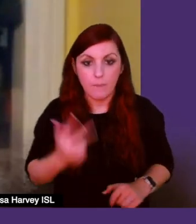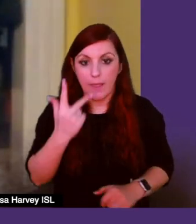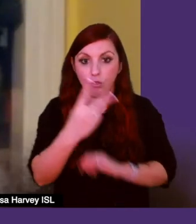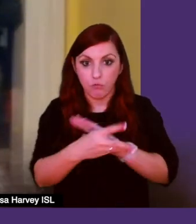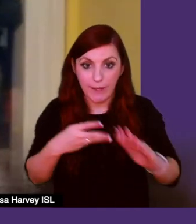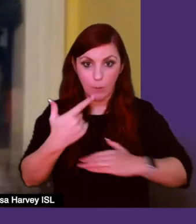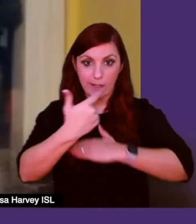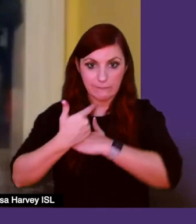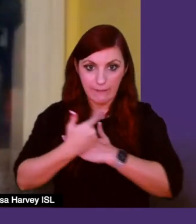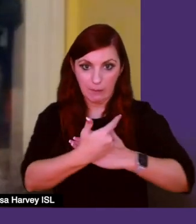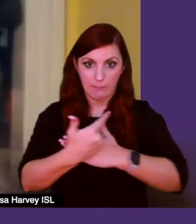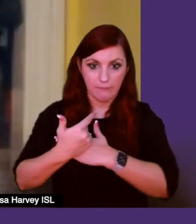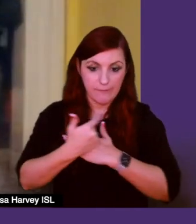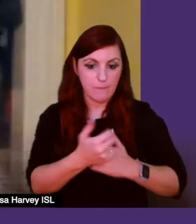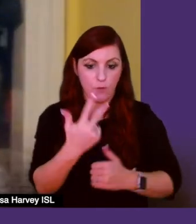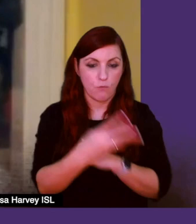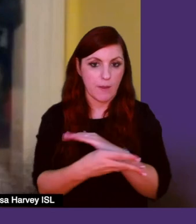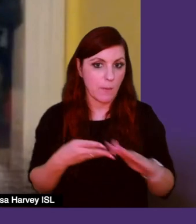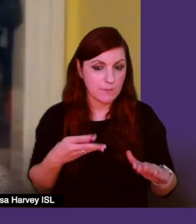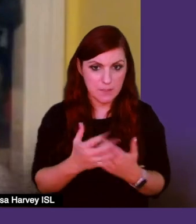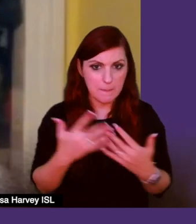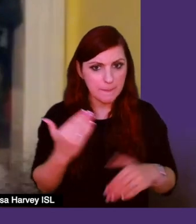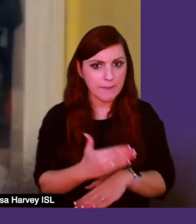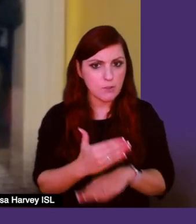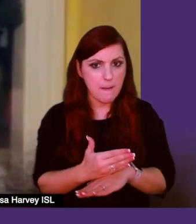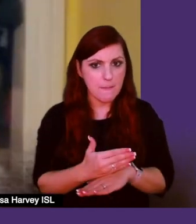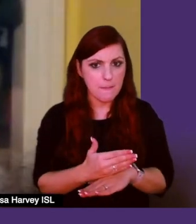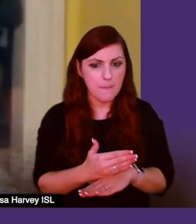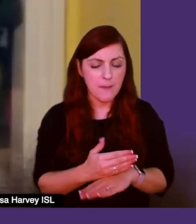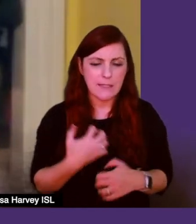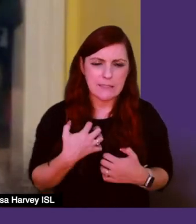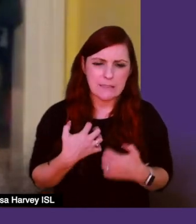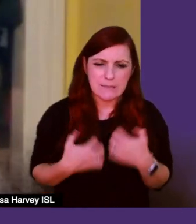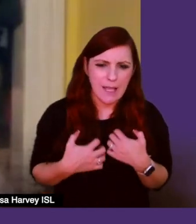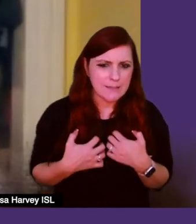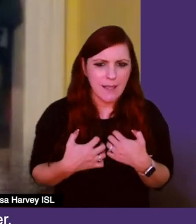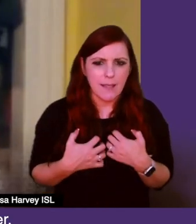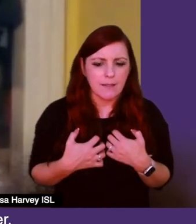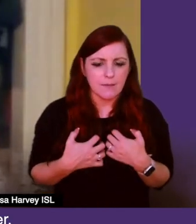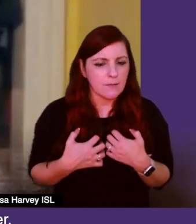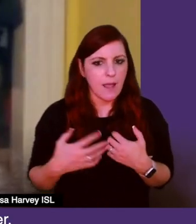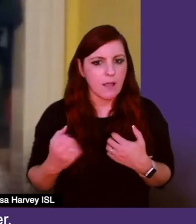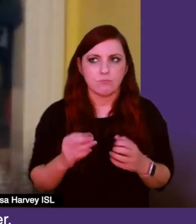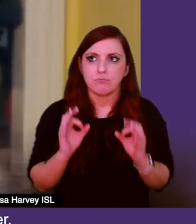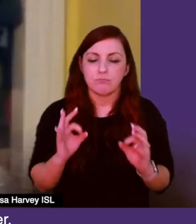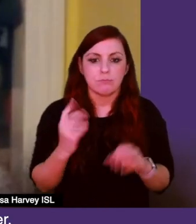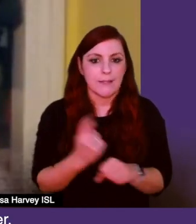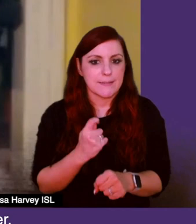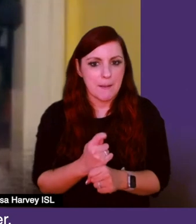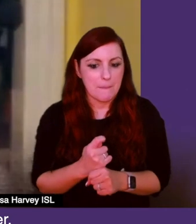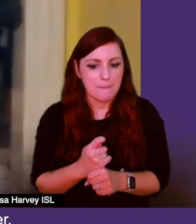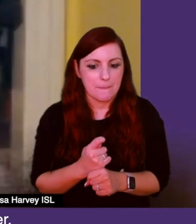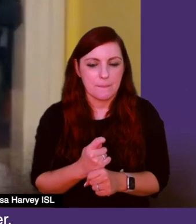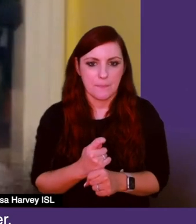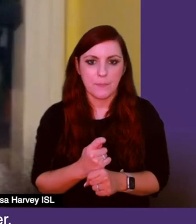3 weeks of filming. A big job. So exciting. I had wonderful